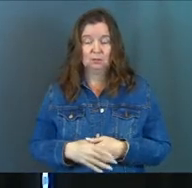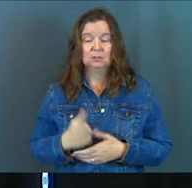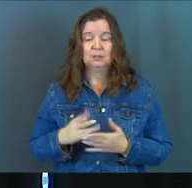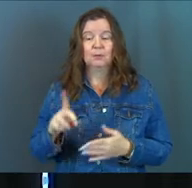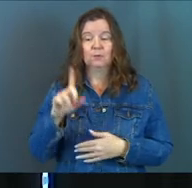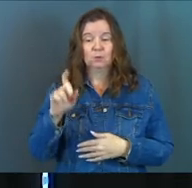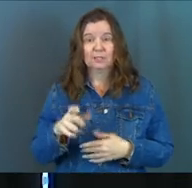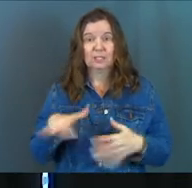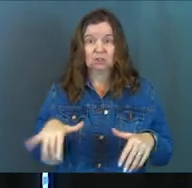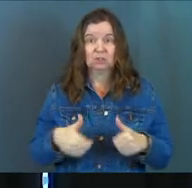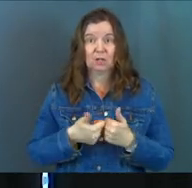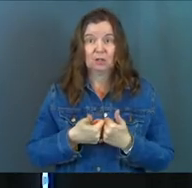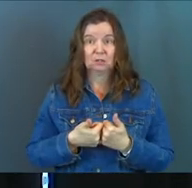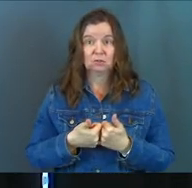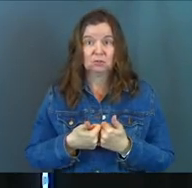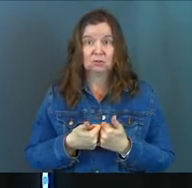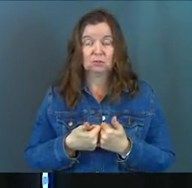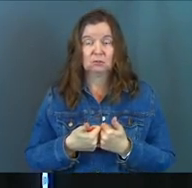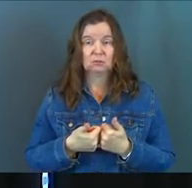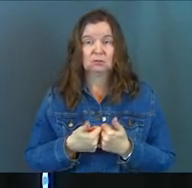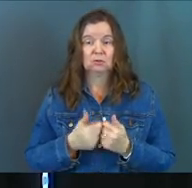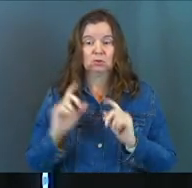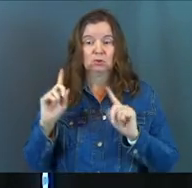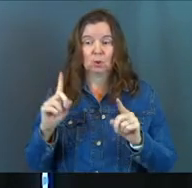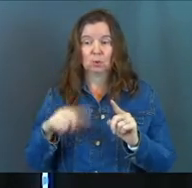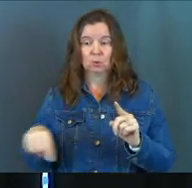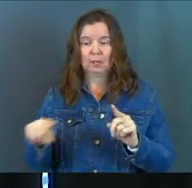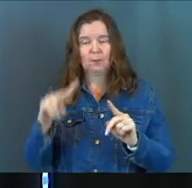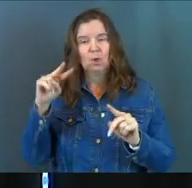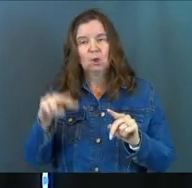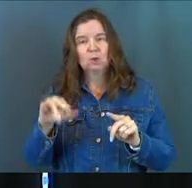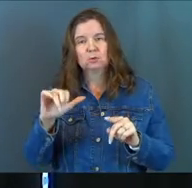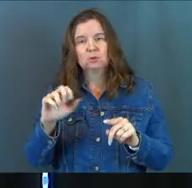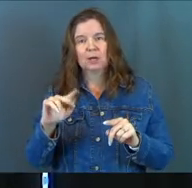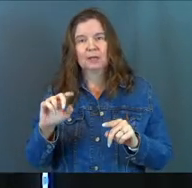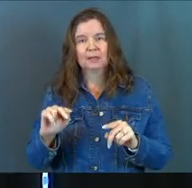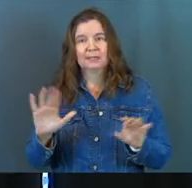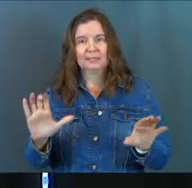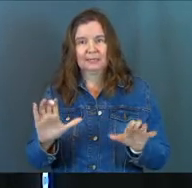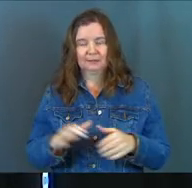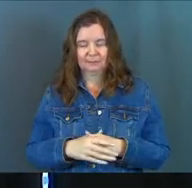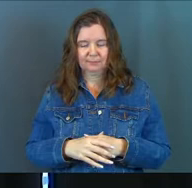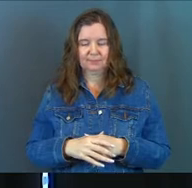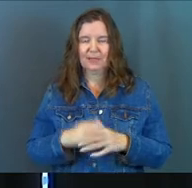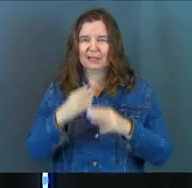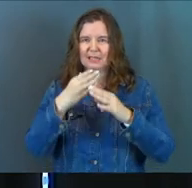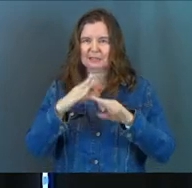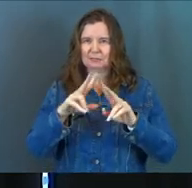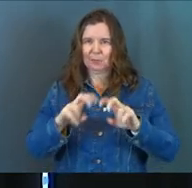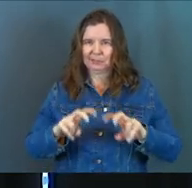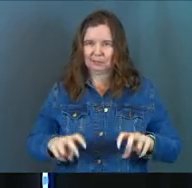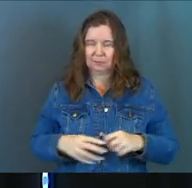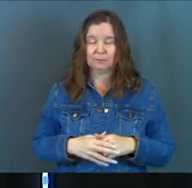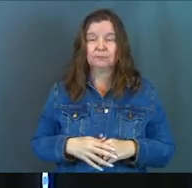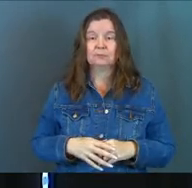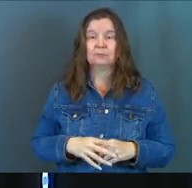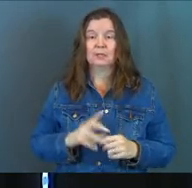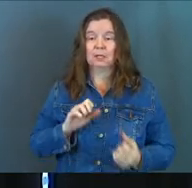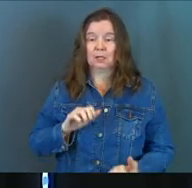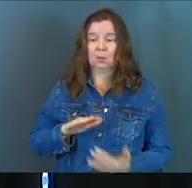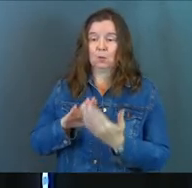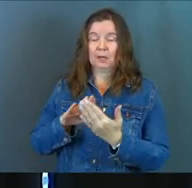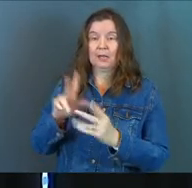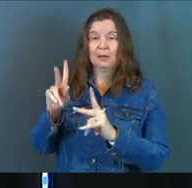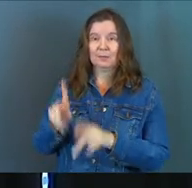Some of you need a challenge to go to them. Look at what Jonathan did. Let's break this down. He went to him